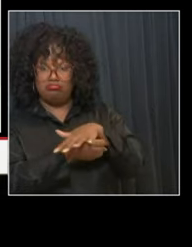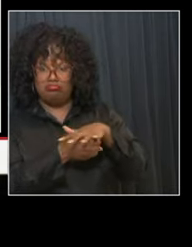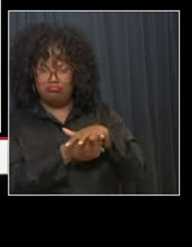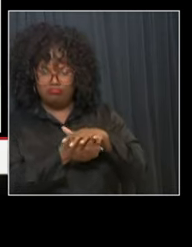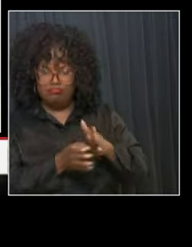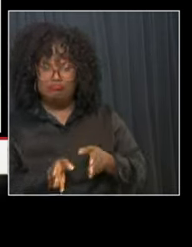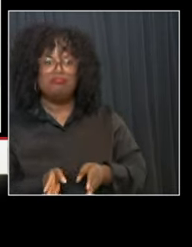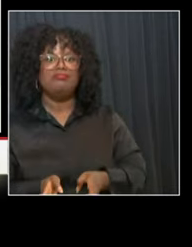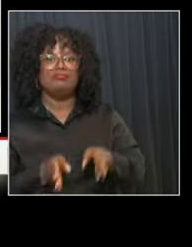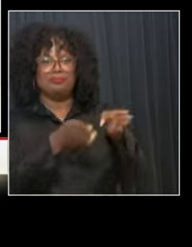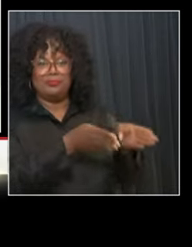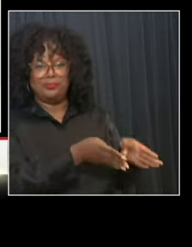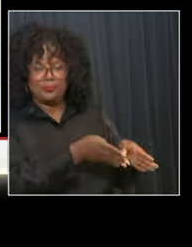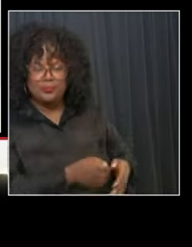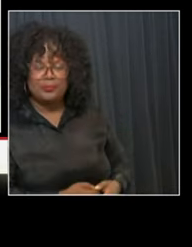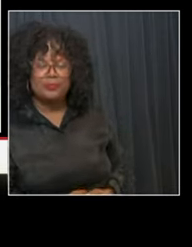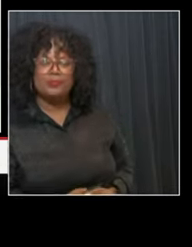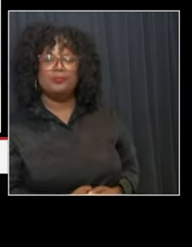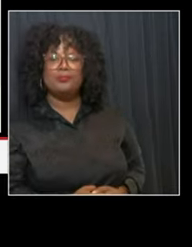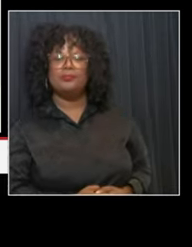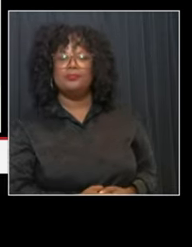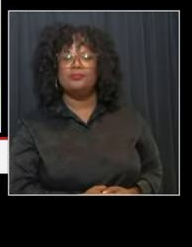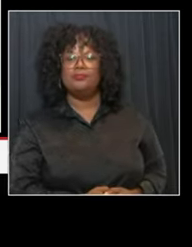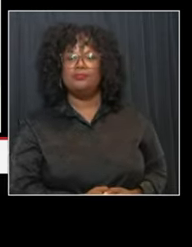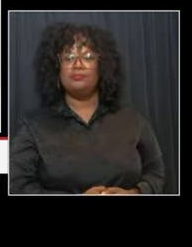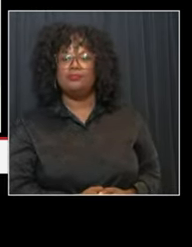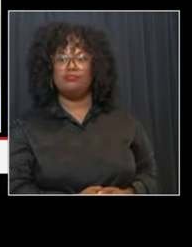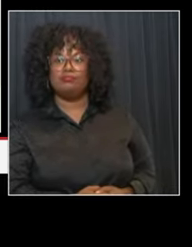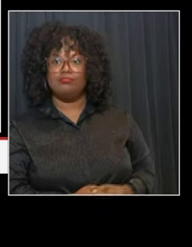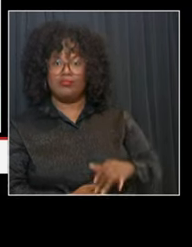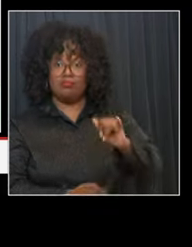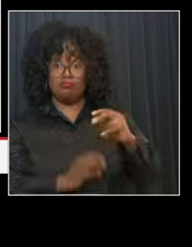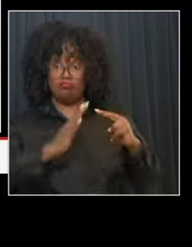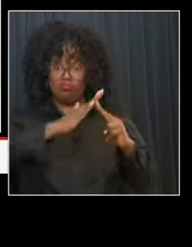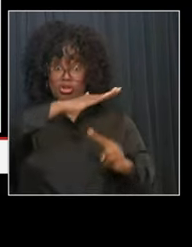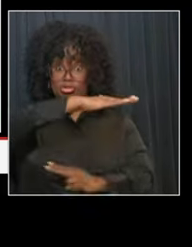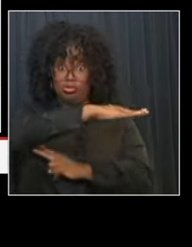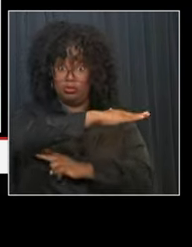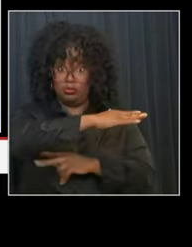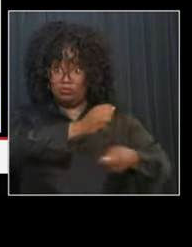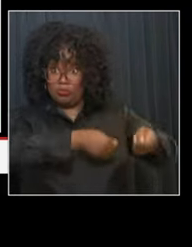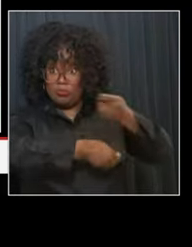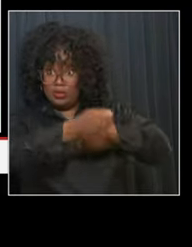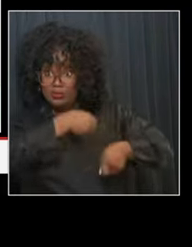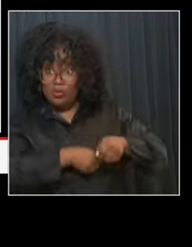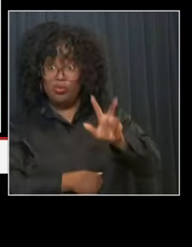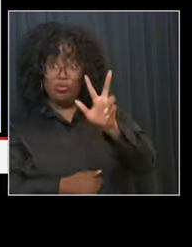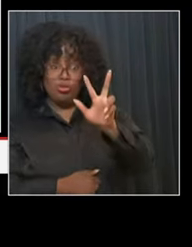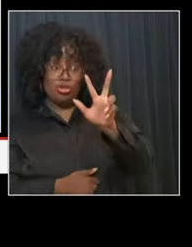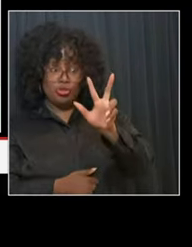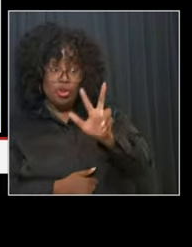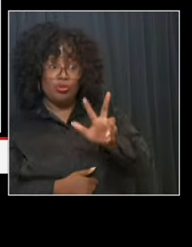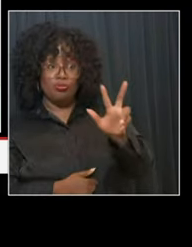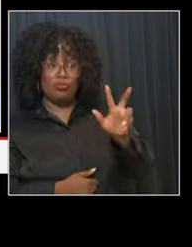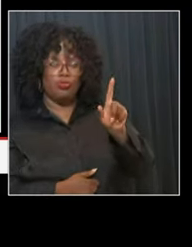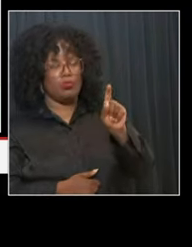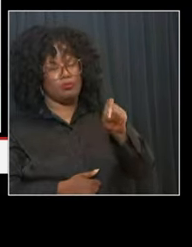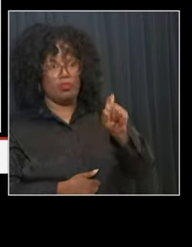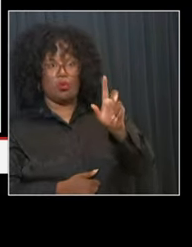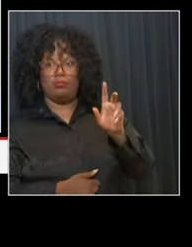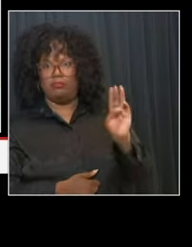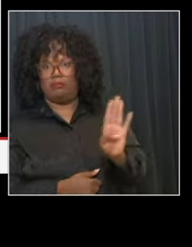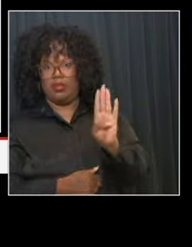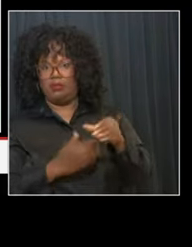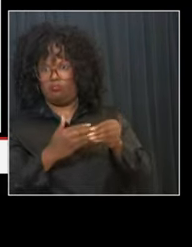bridge replacements and improvements, notably the 8th Street Bridge, but also some of our other vital bridges, as well as $400 million to